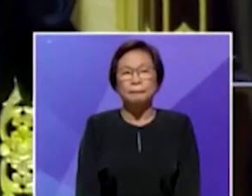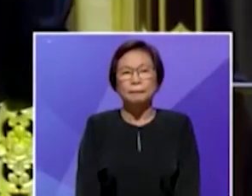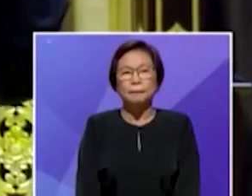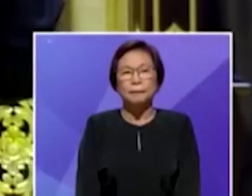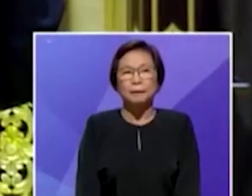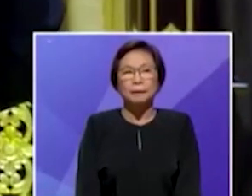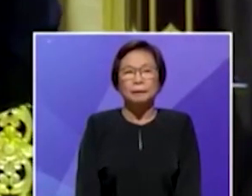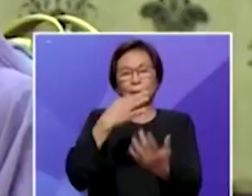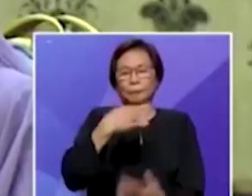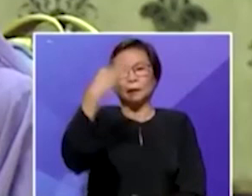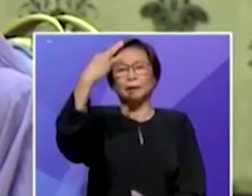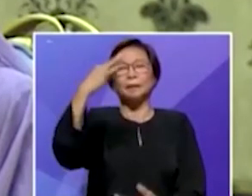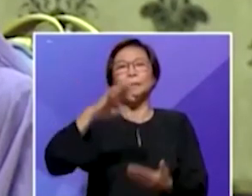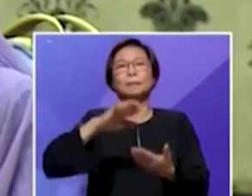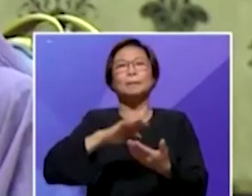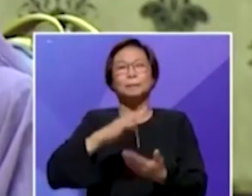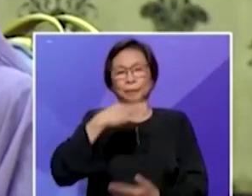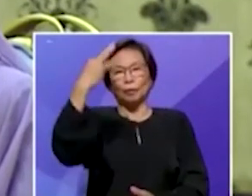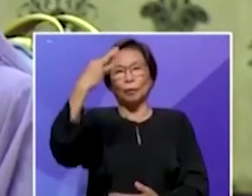replaced Muhyiddin Yassin.